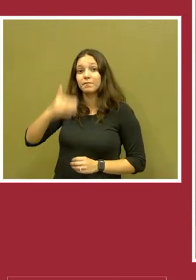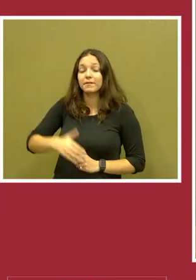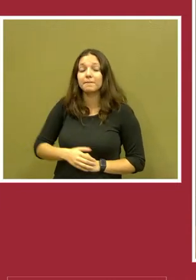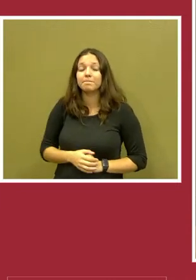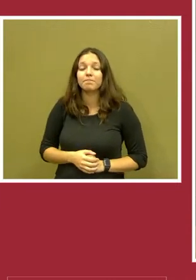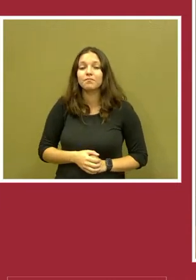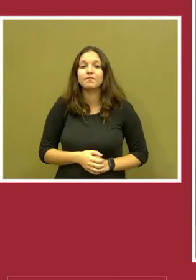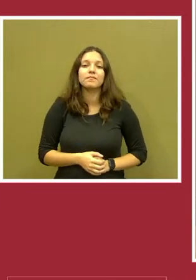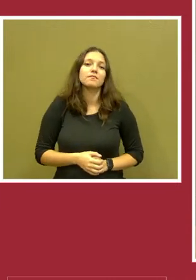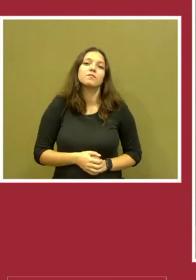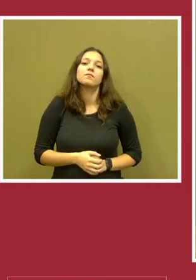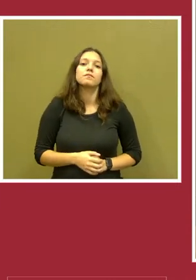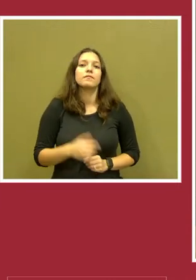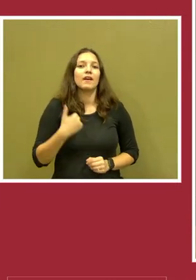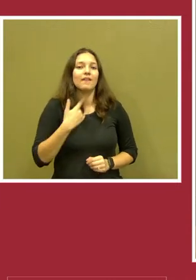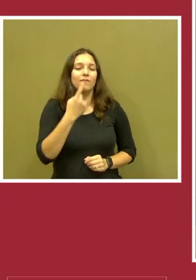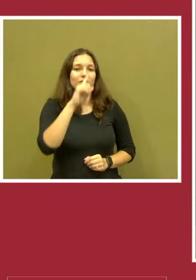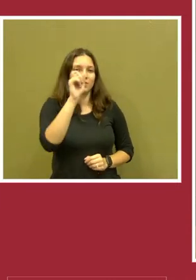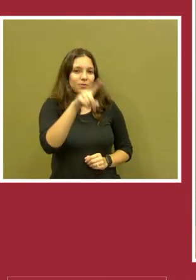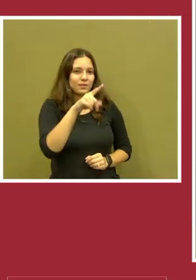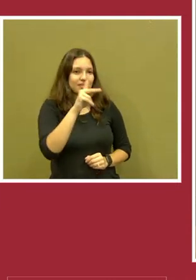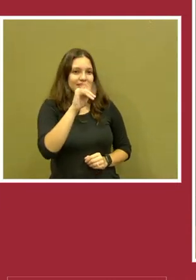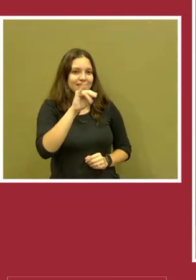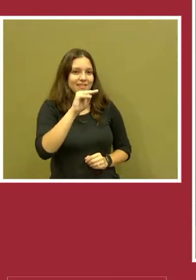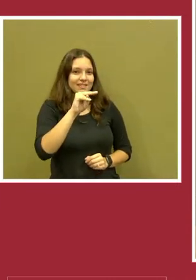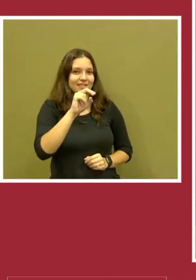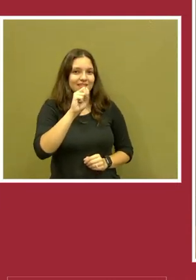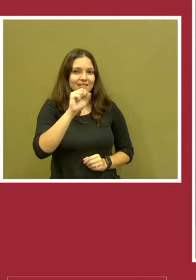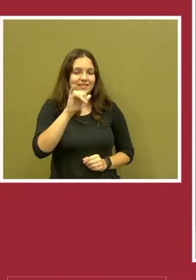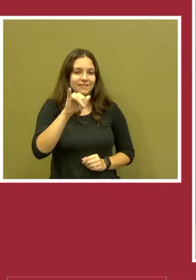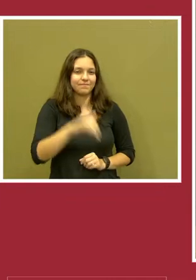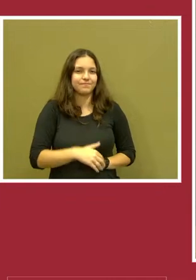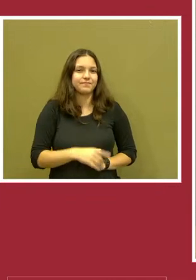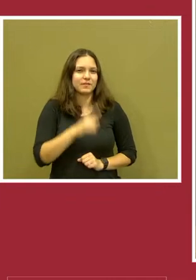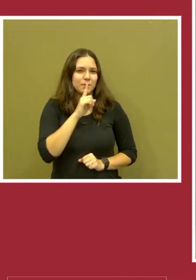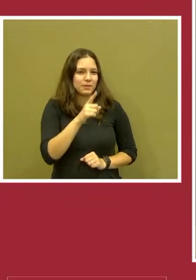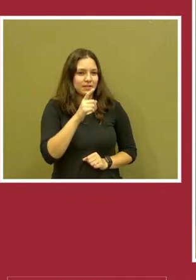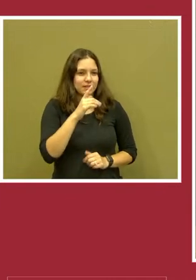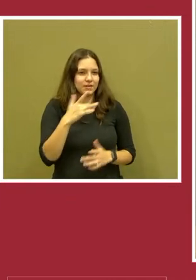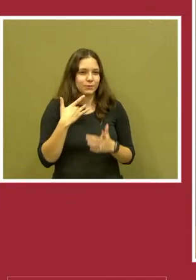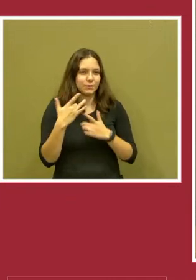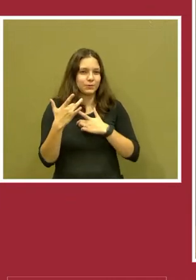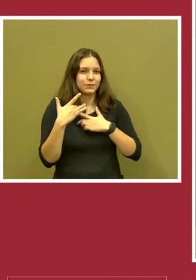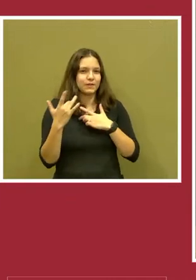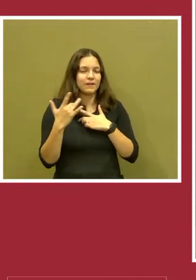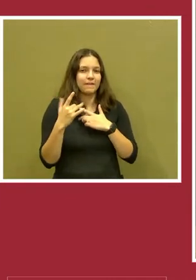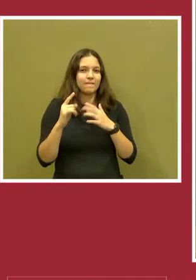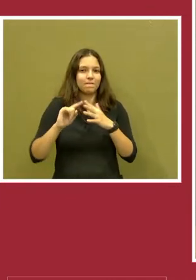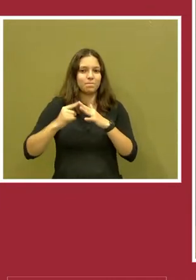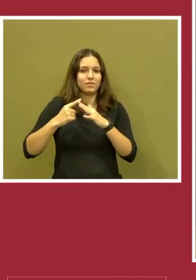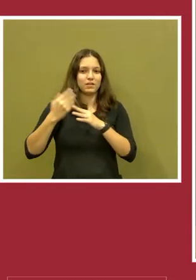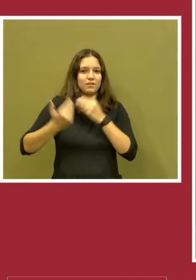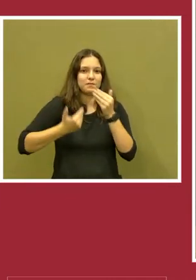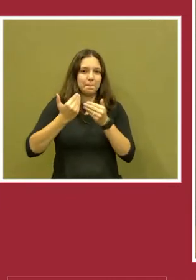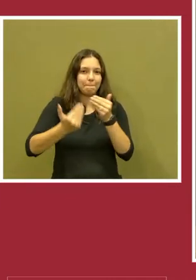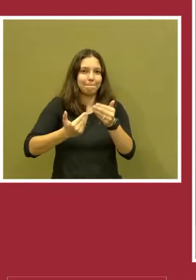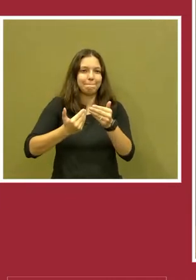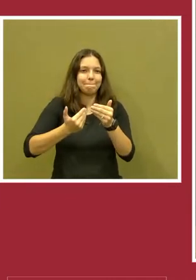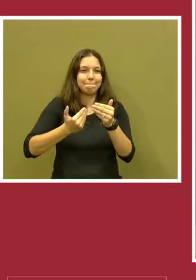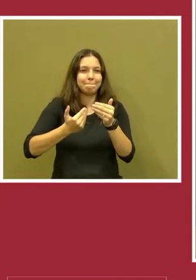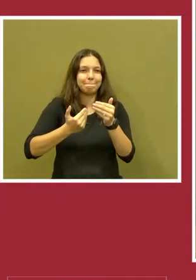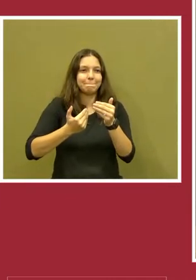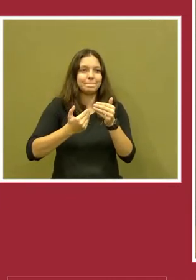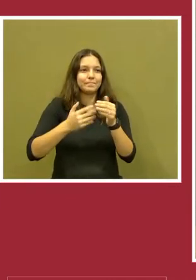Okay. I did have one question, Kinsey. Okay. It was really a concern early in this process as we were taking